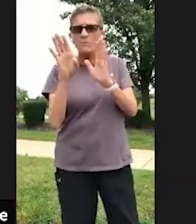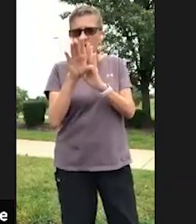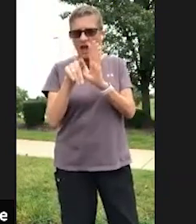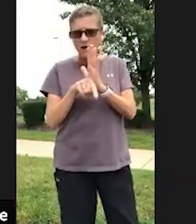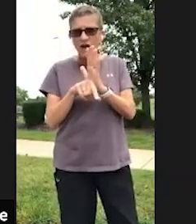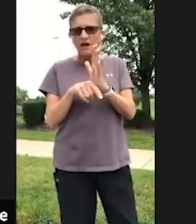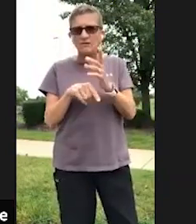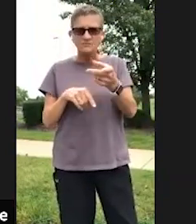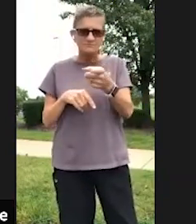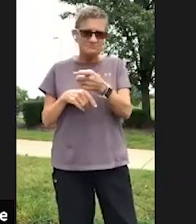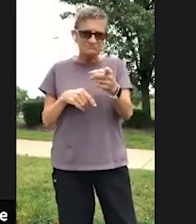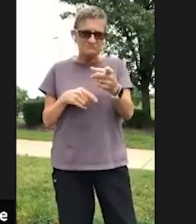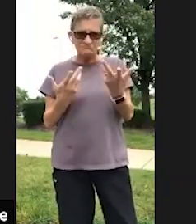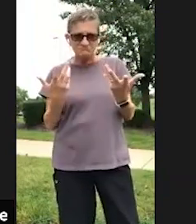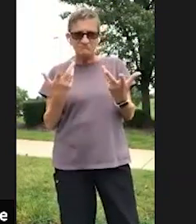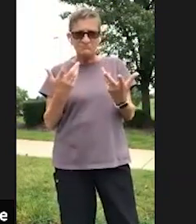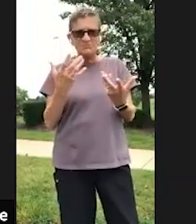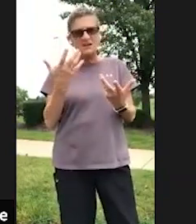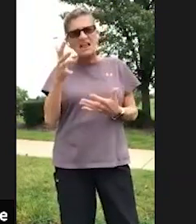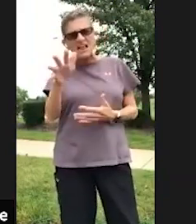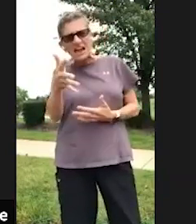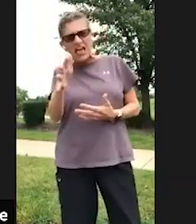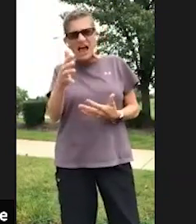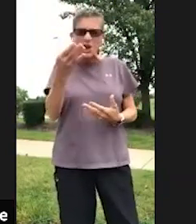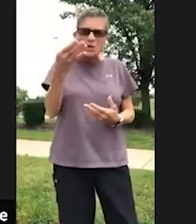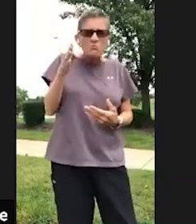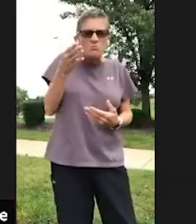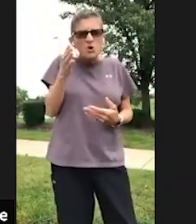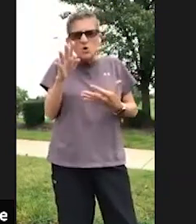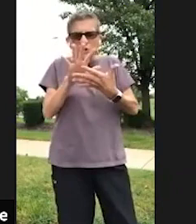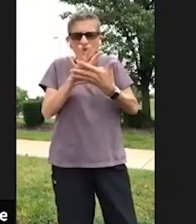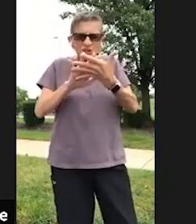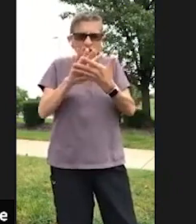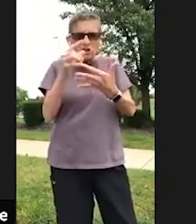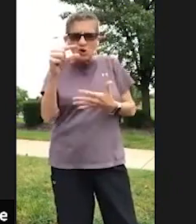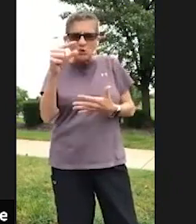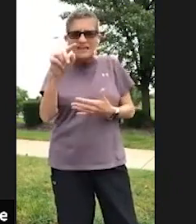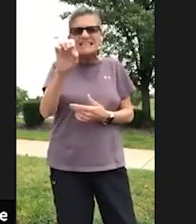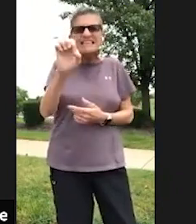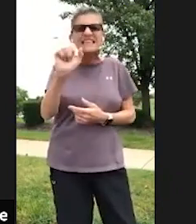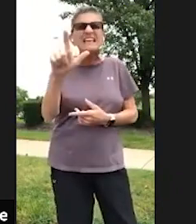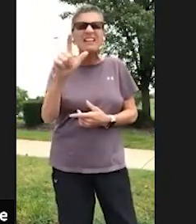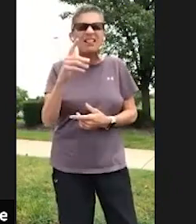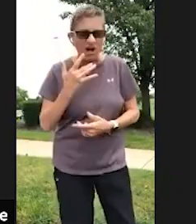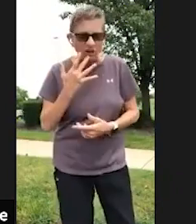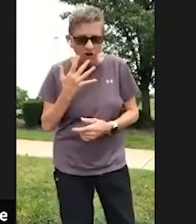Zoom, and it is kind of a bluish green teal color.